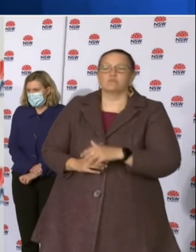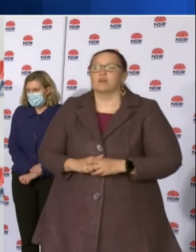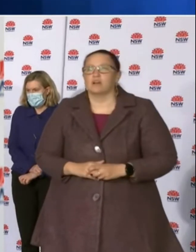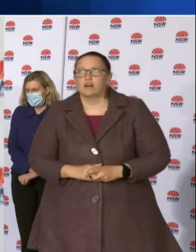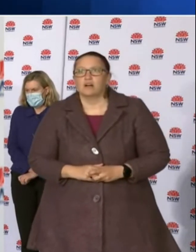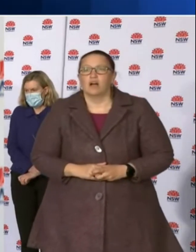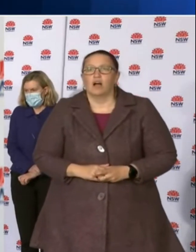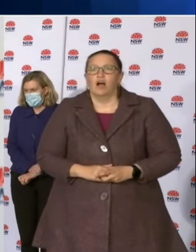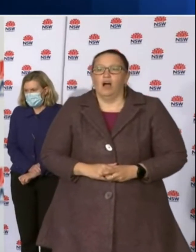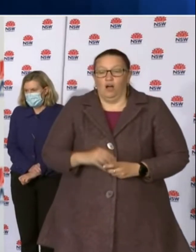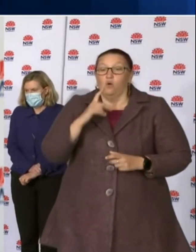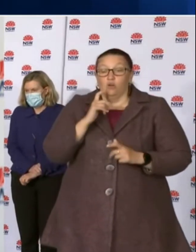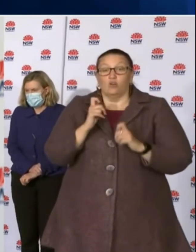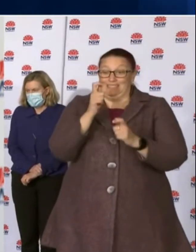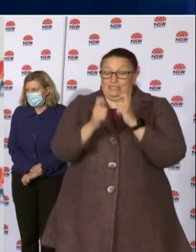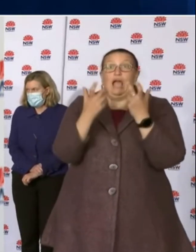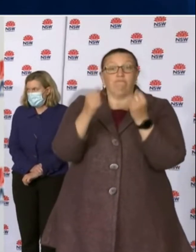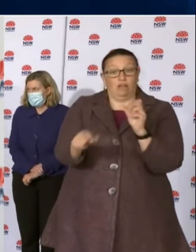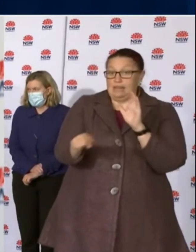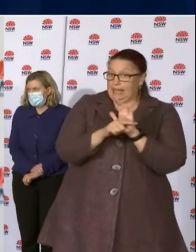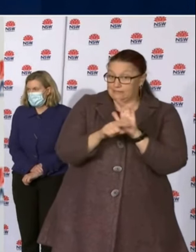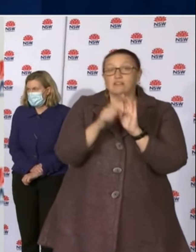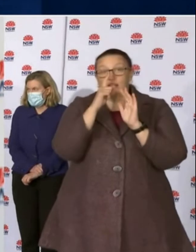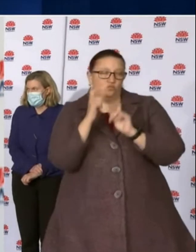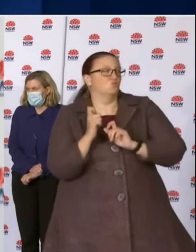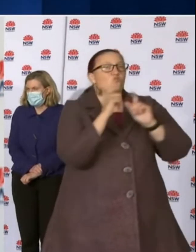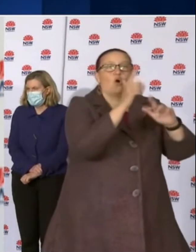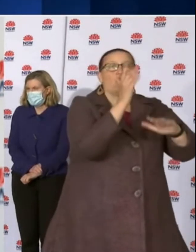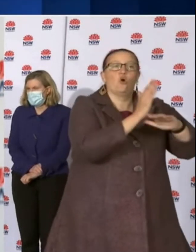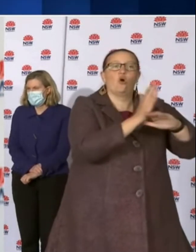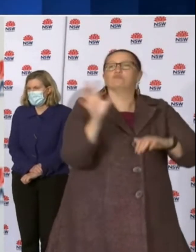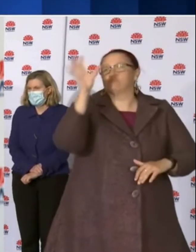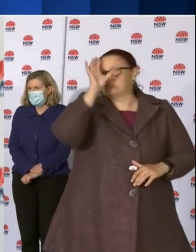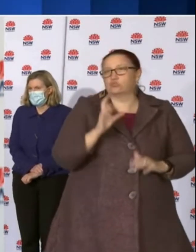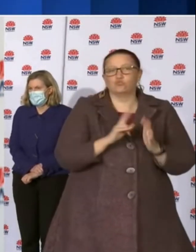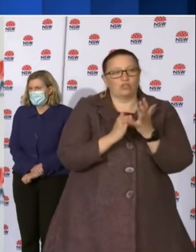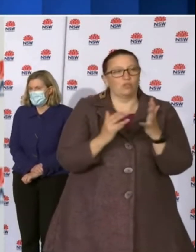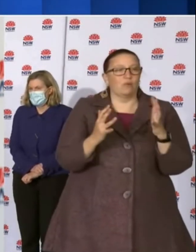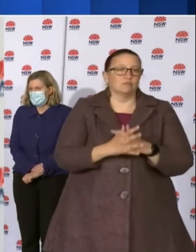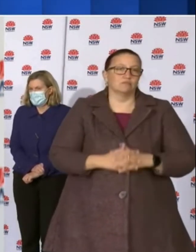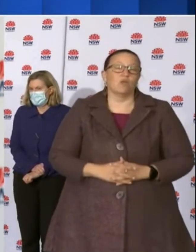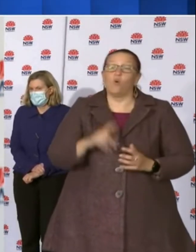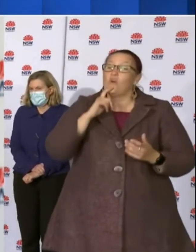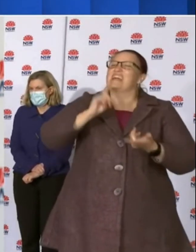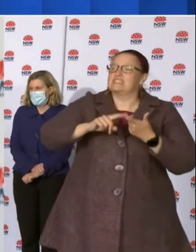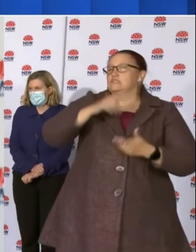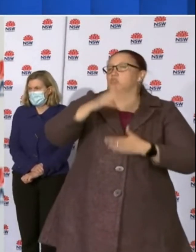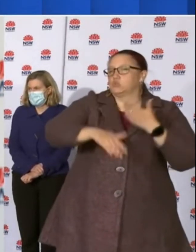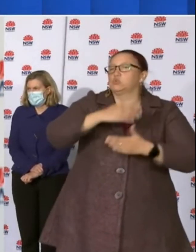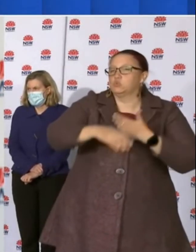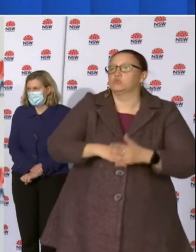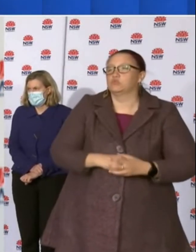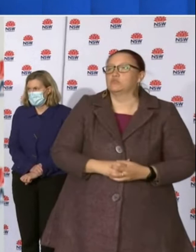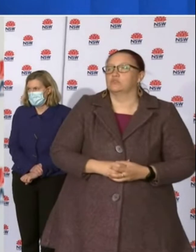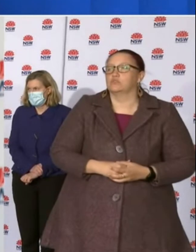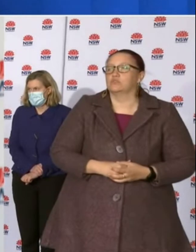until we've got the vaccine. The answer is, I think people sort of forget that this is the second time we've had a pandemic in 100